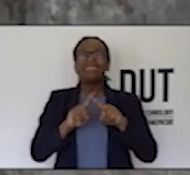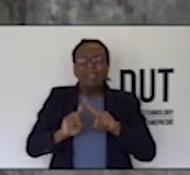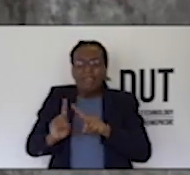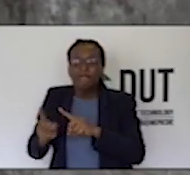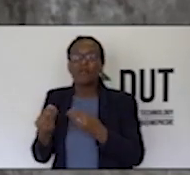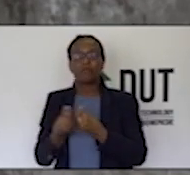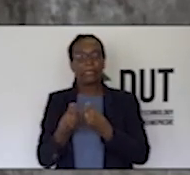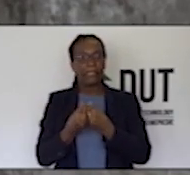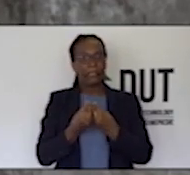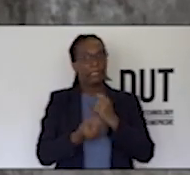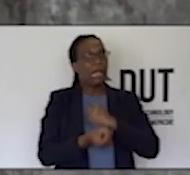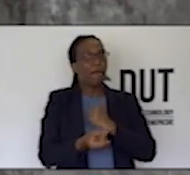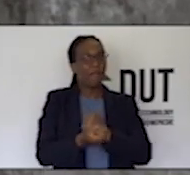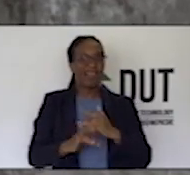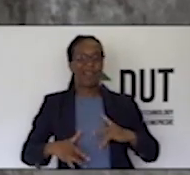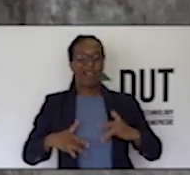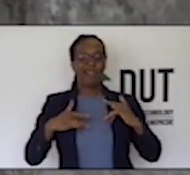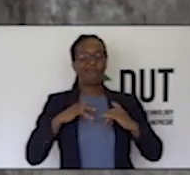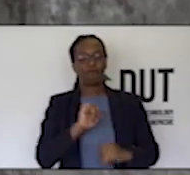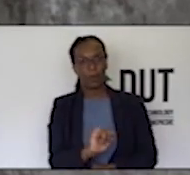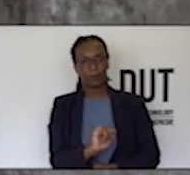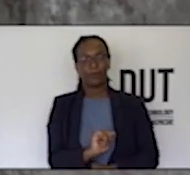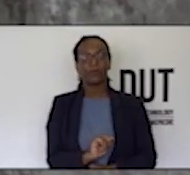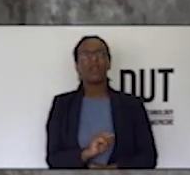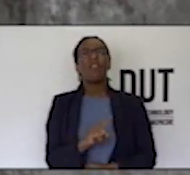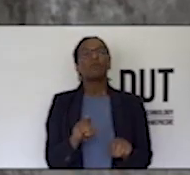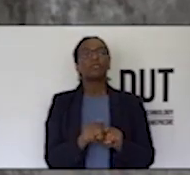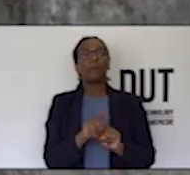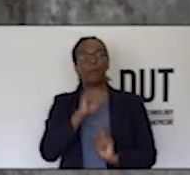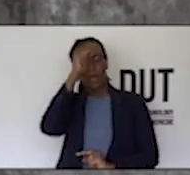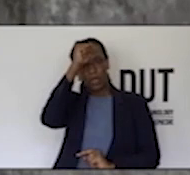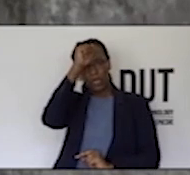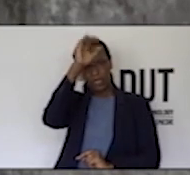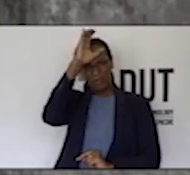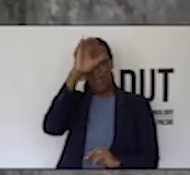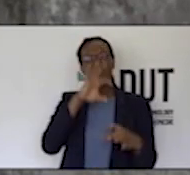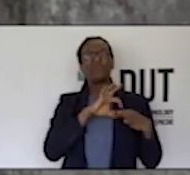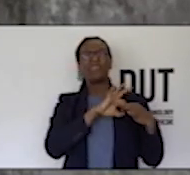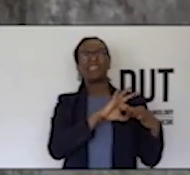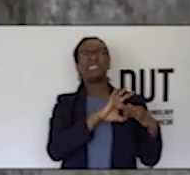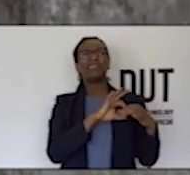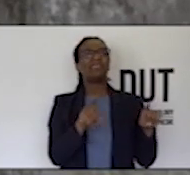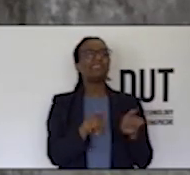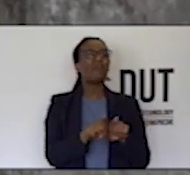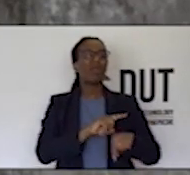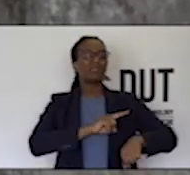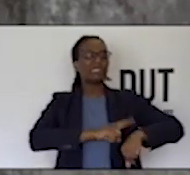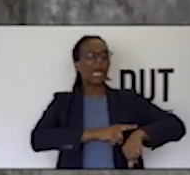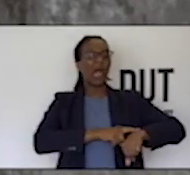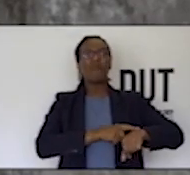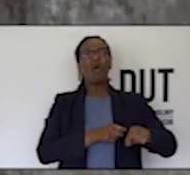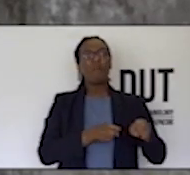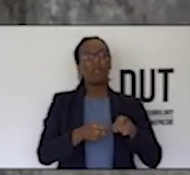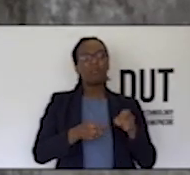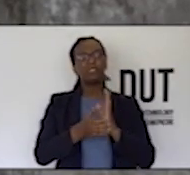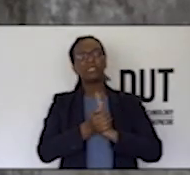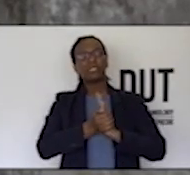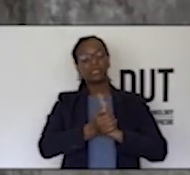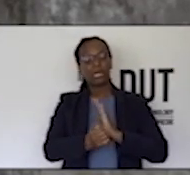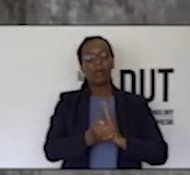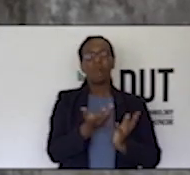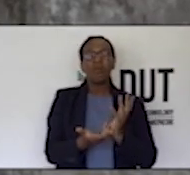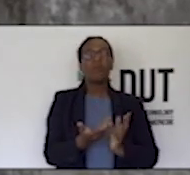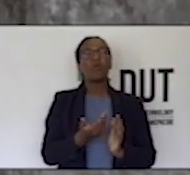and so forth. And your academic concerns could be related to maybe time management skills. You want to work